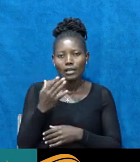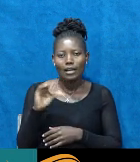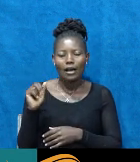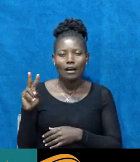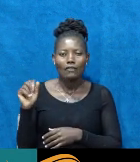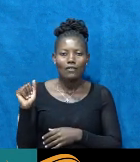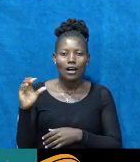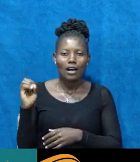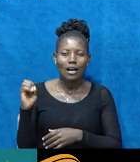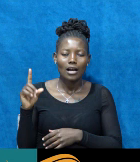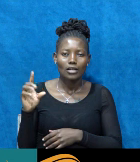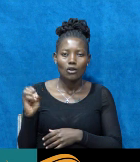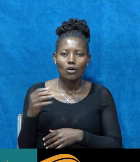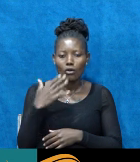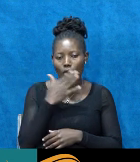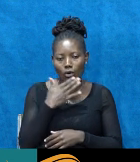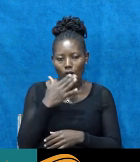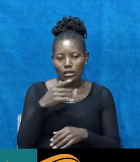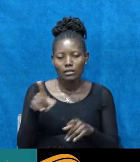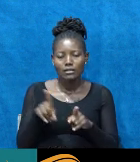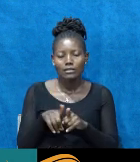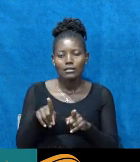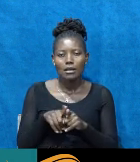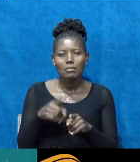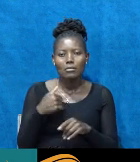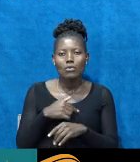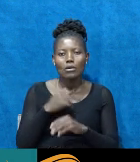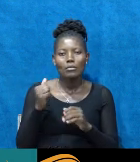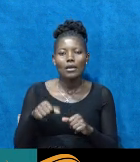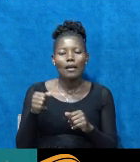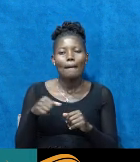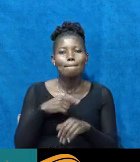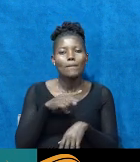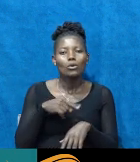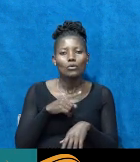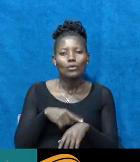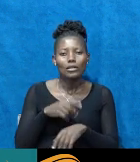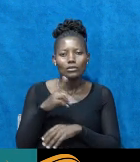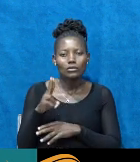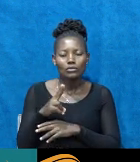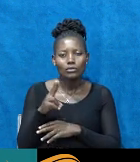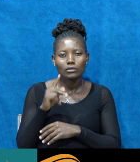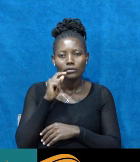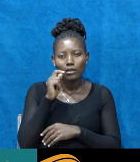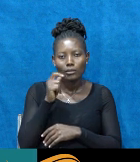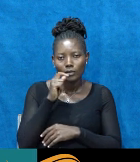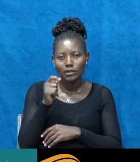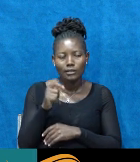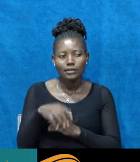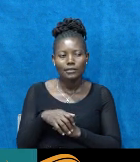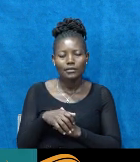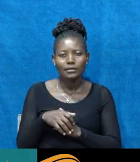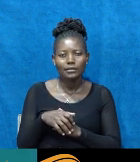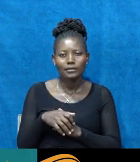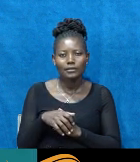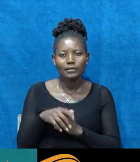meat, steer towards lean kind of cuts of meat compared to those that are very high in fats, then you'll be